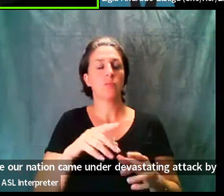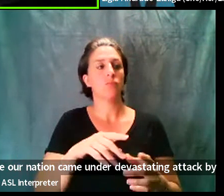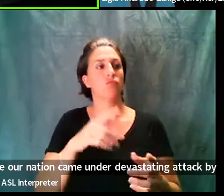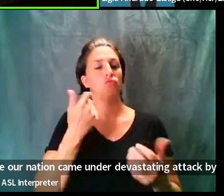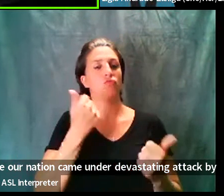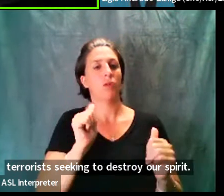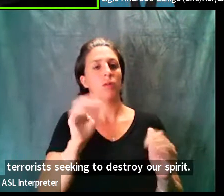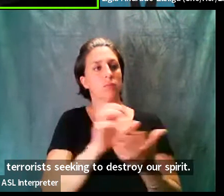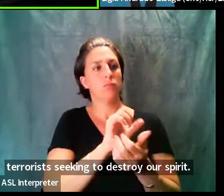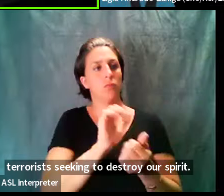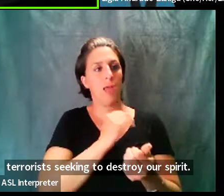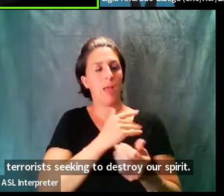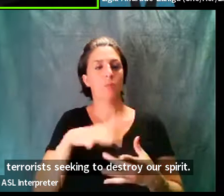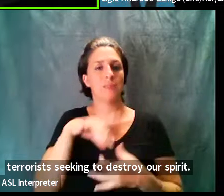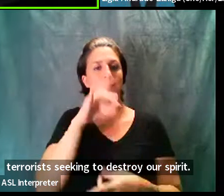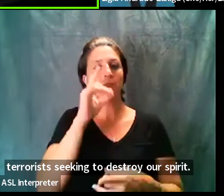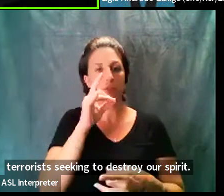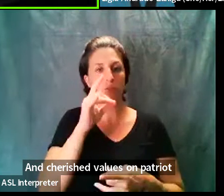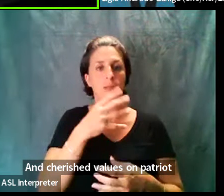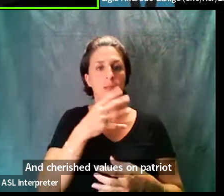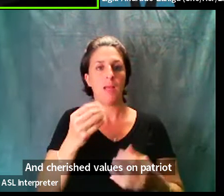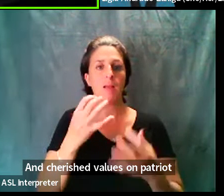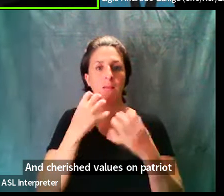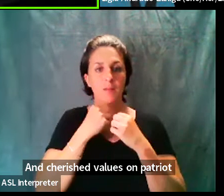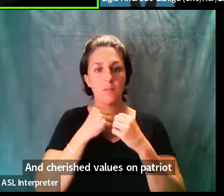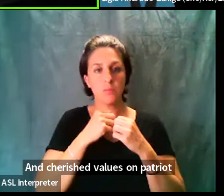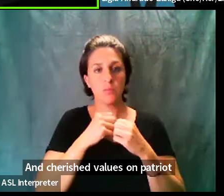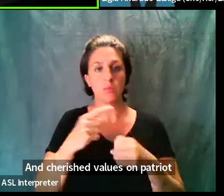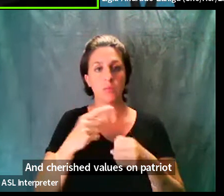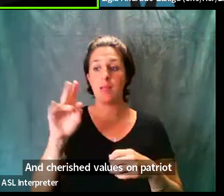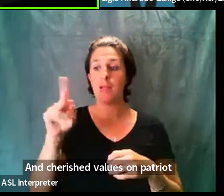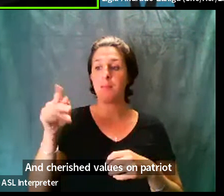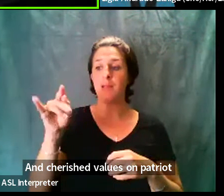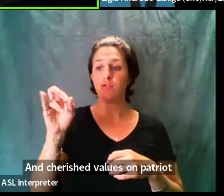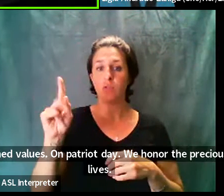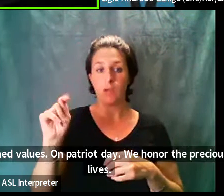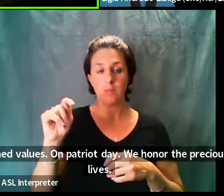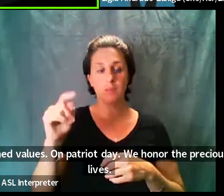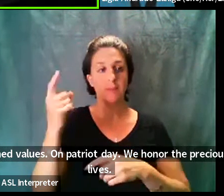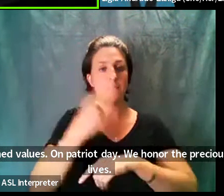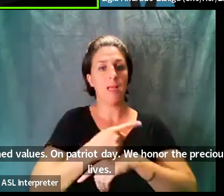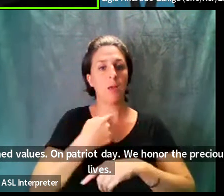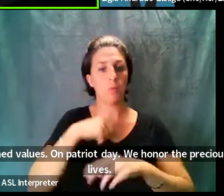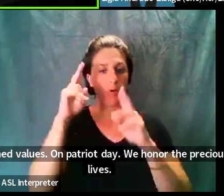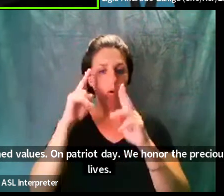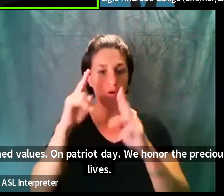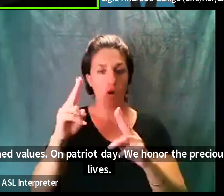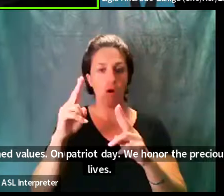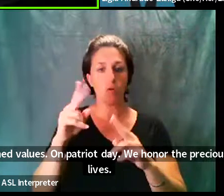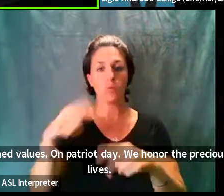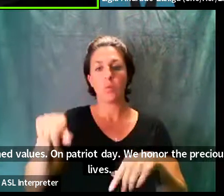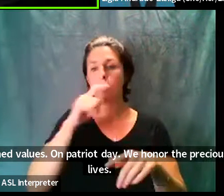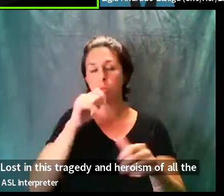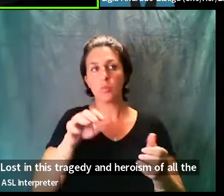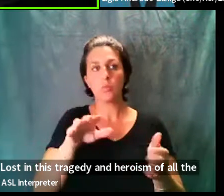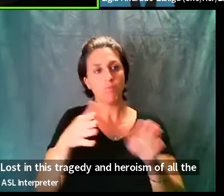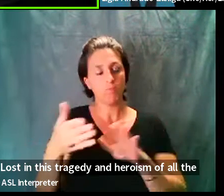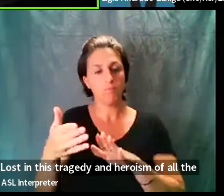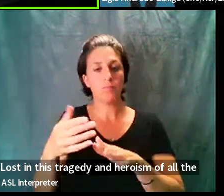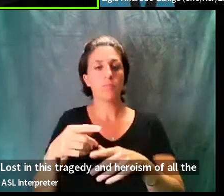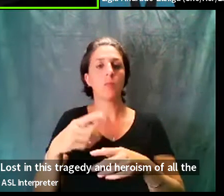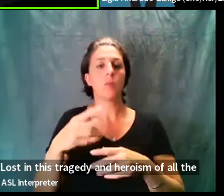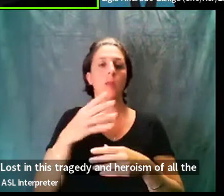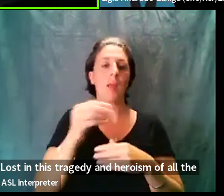On Patriot Day, we honor the precious lives lost in this tragedy and the heroism of all the courageous first responders